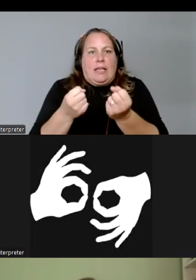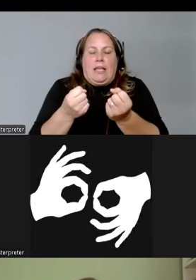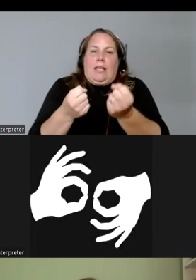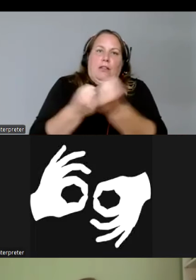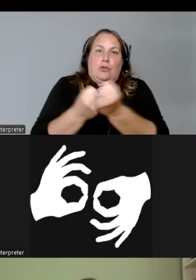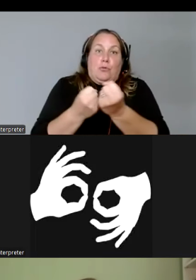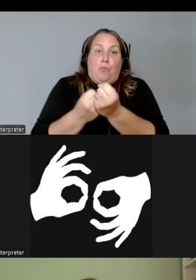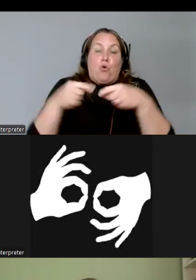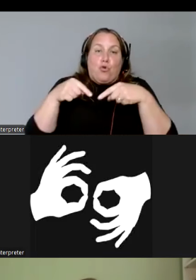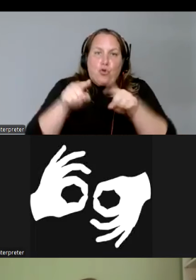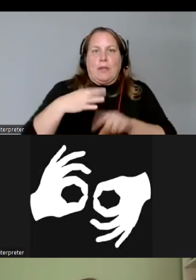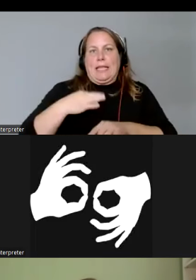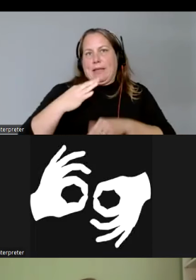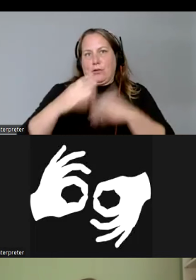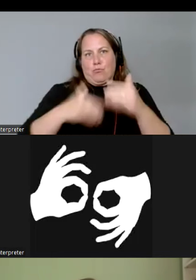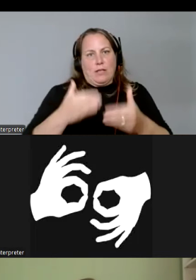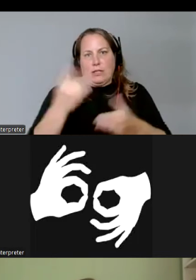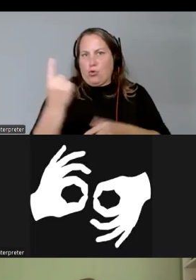please.